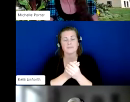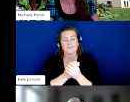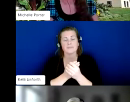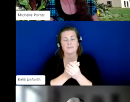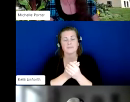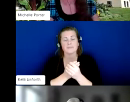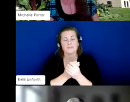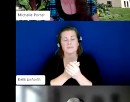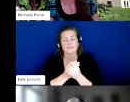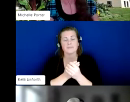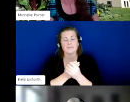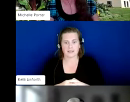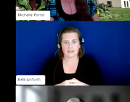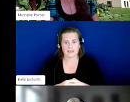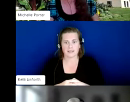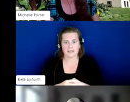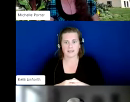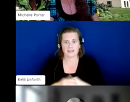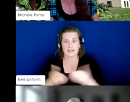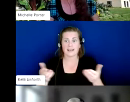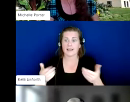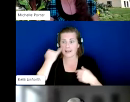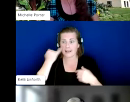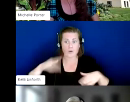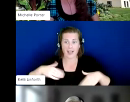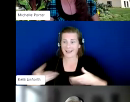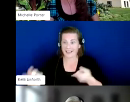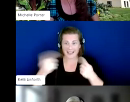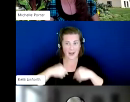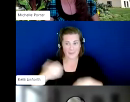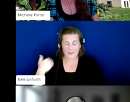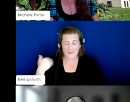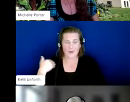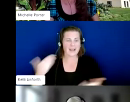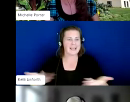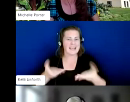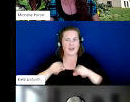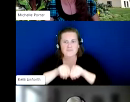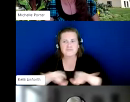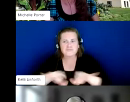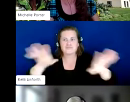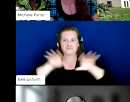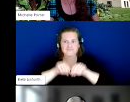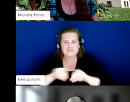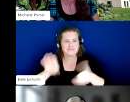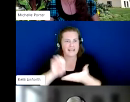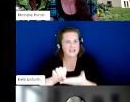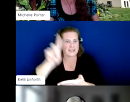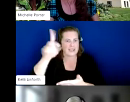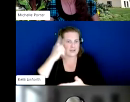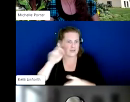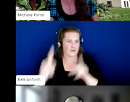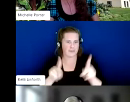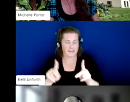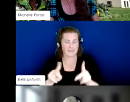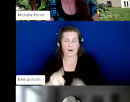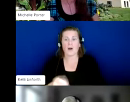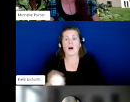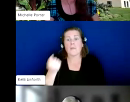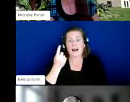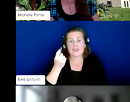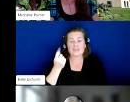do monthly webinars, and our vision really is to provide that education to individuals, but we want to make sure that seniors are free